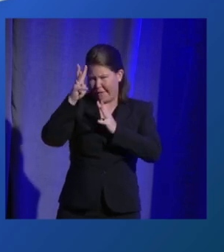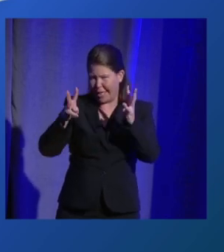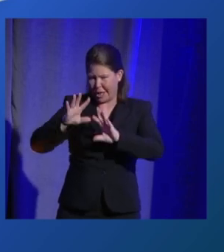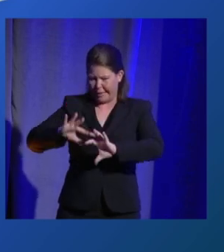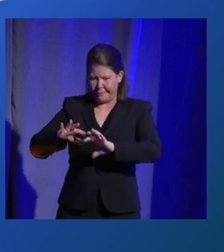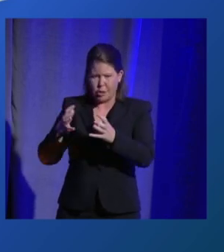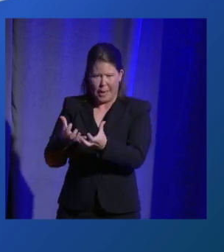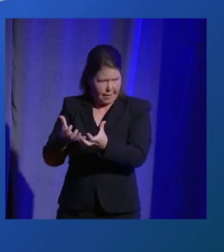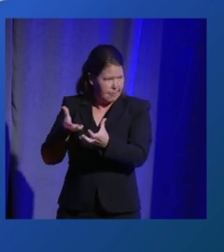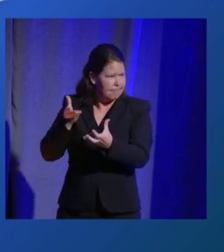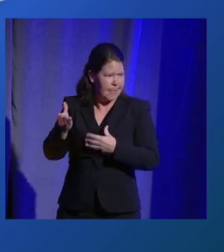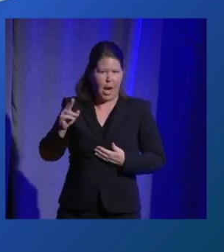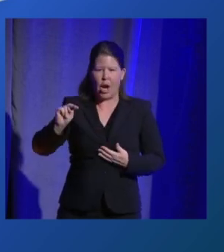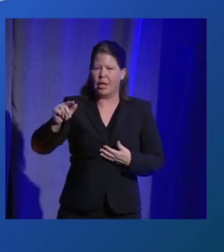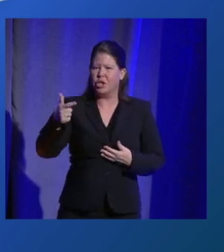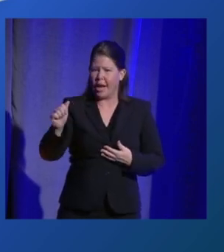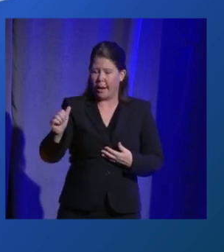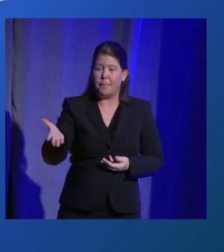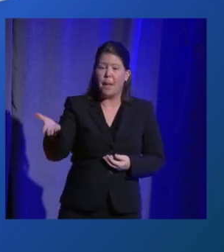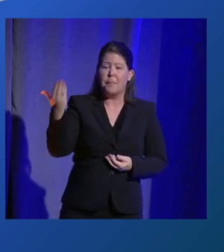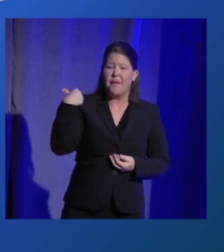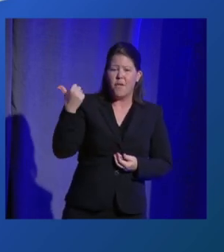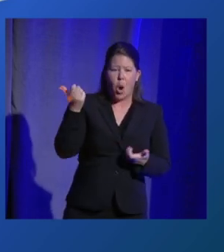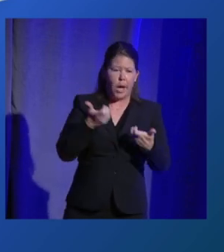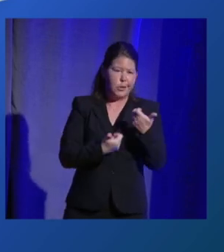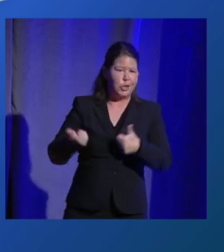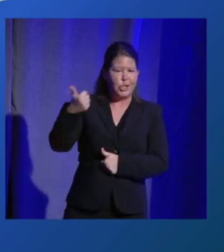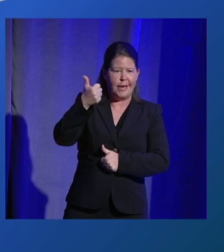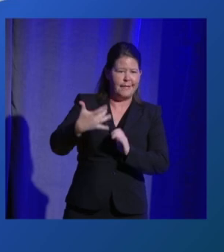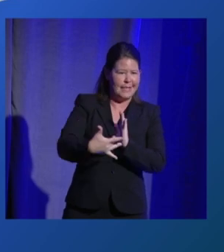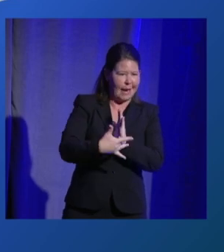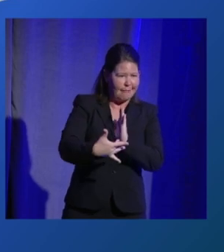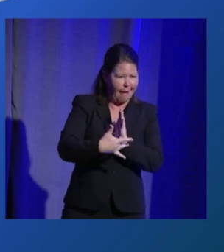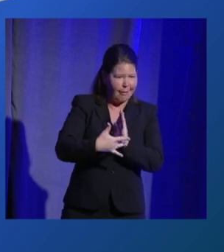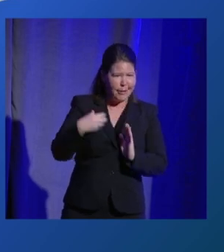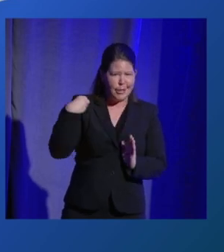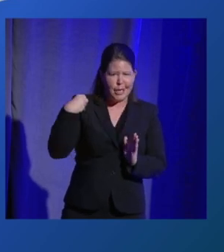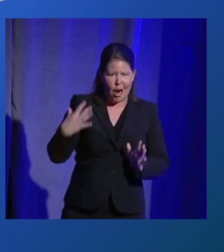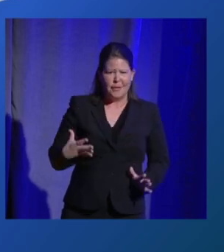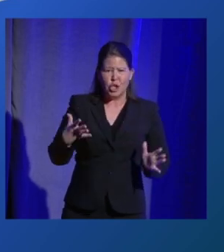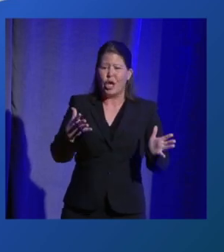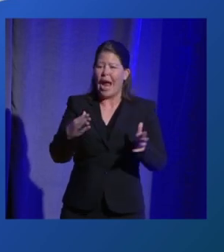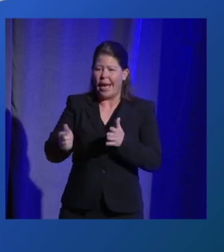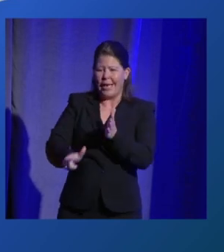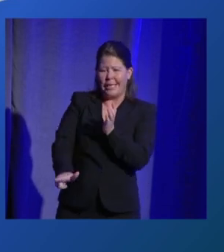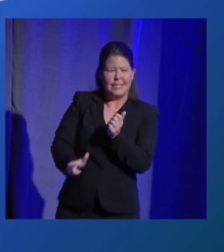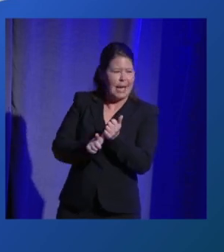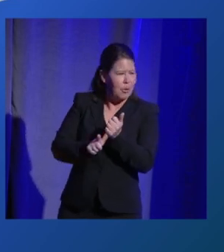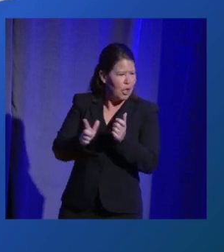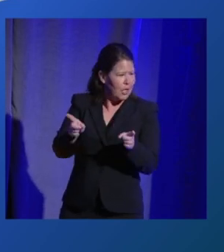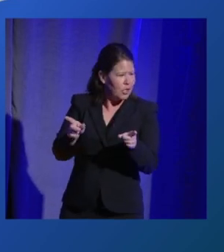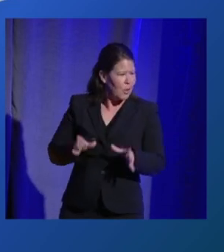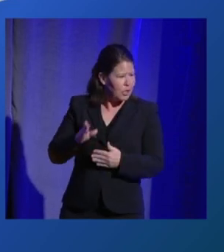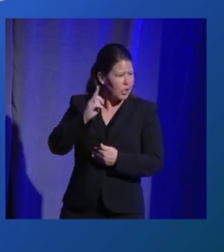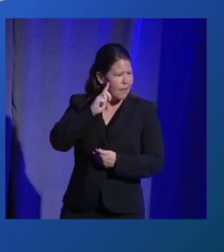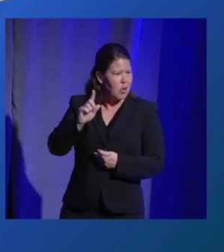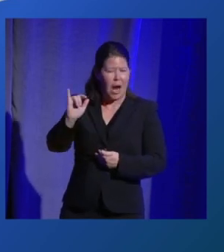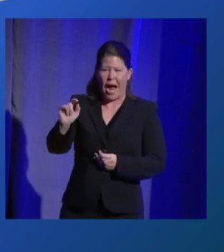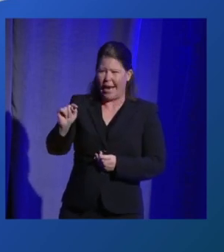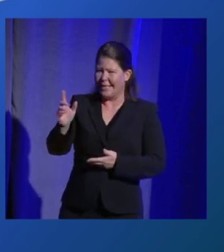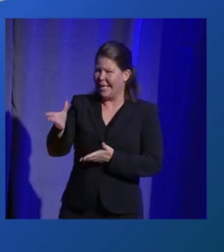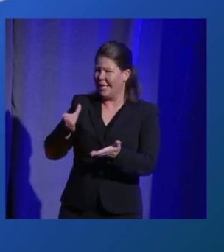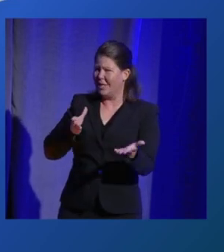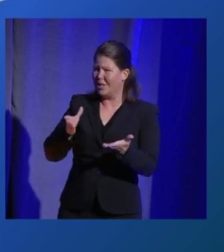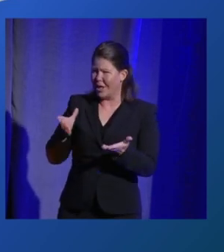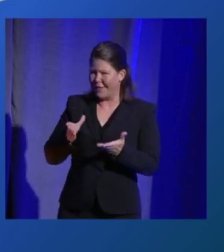nda's Chief technology officer and the deputy director of the Chief Information officer IT services directorate